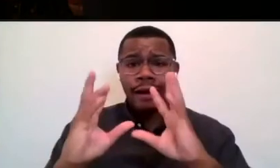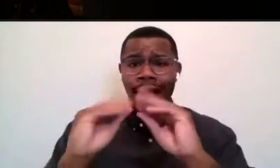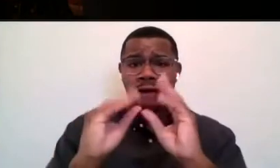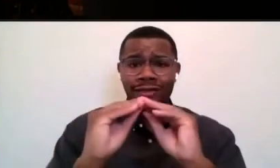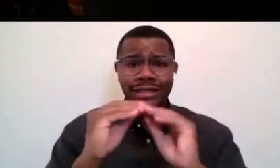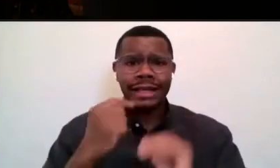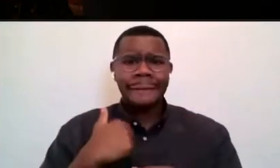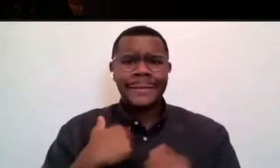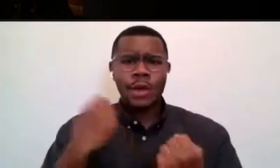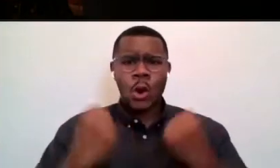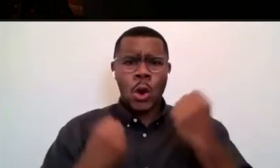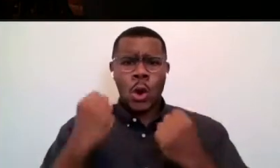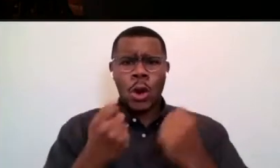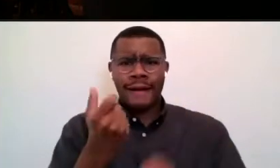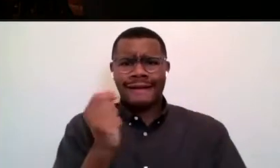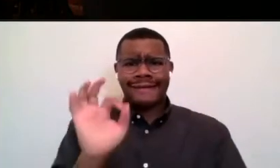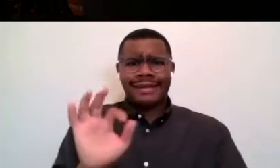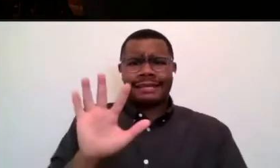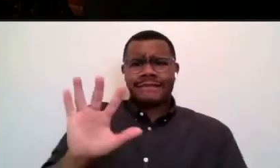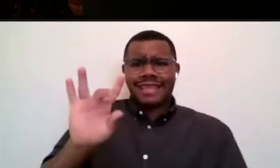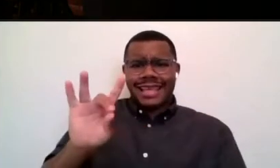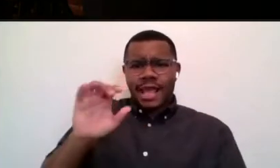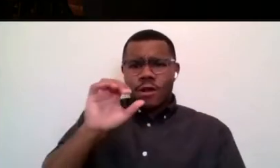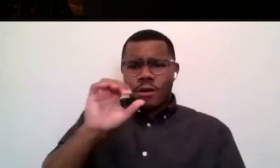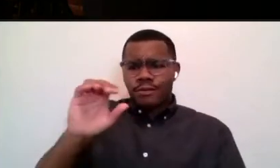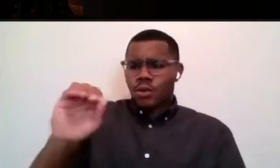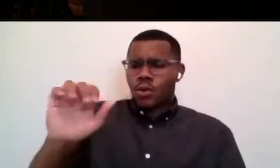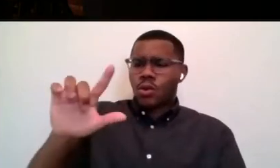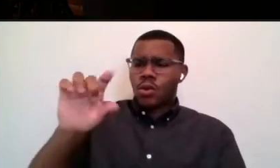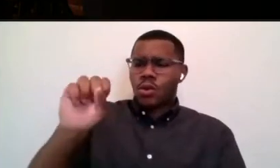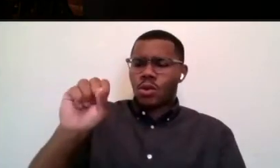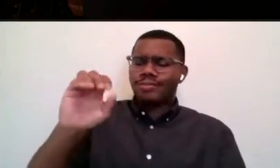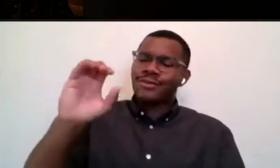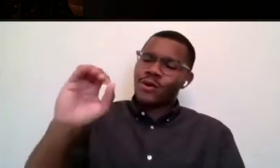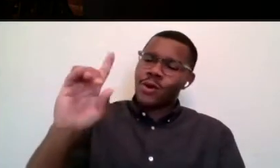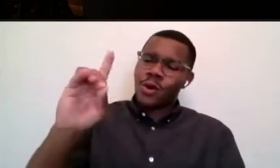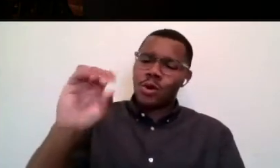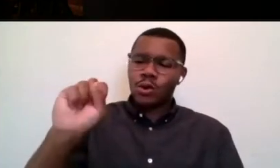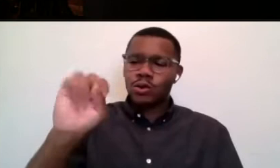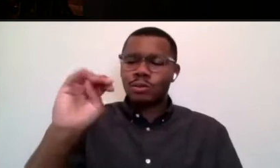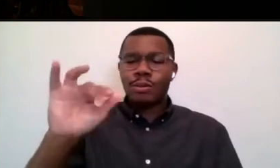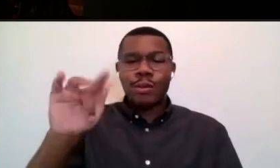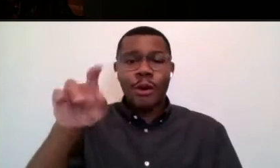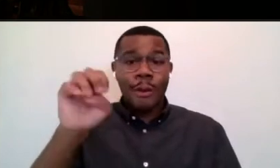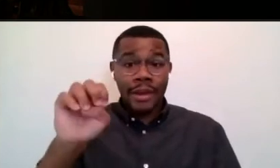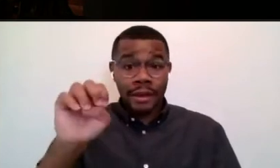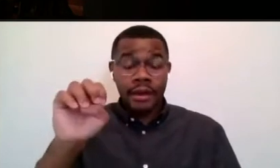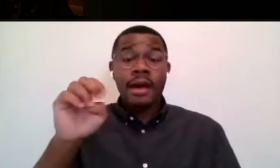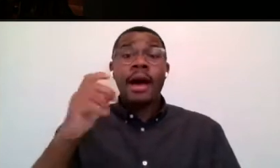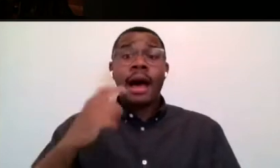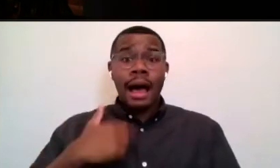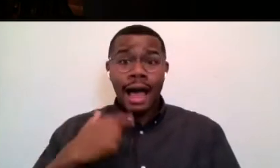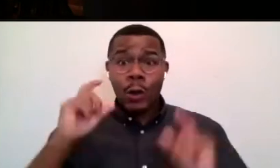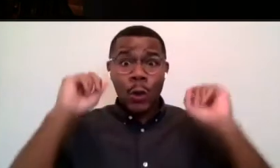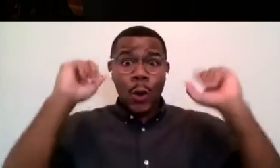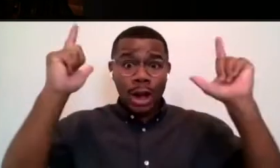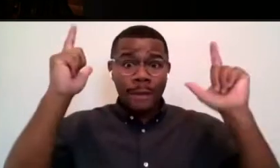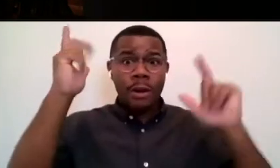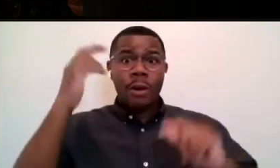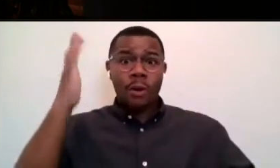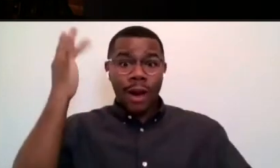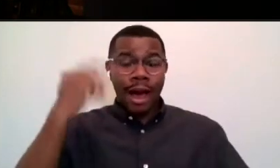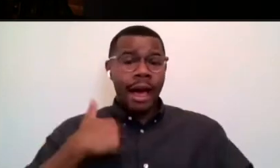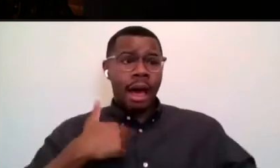trying to turn onto the street where this conference was, and I woke up because I couldn't get through the street. But that was just a dream I had